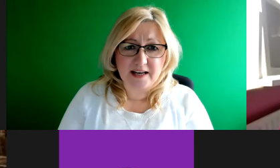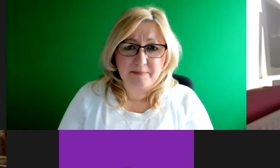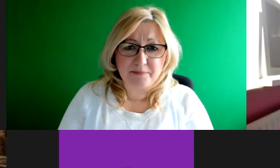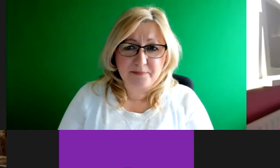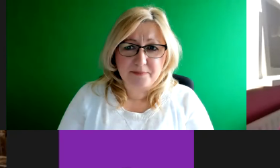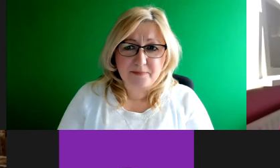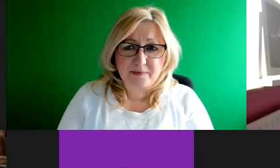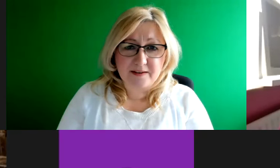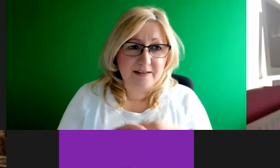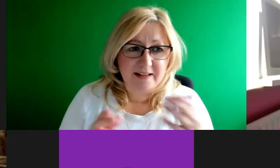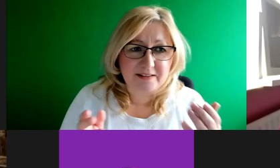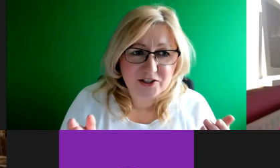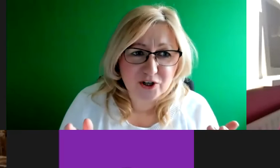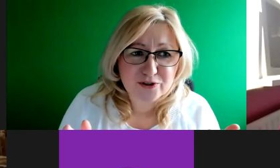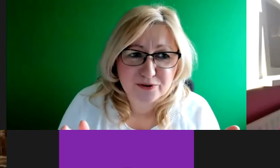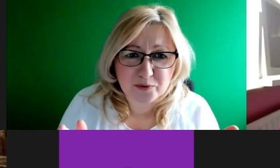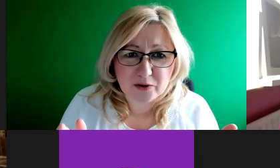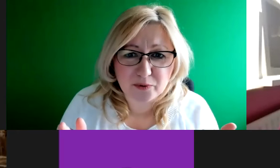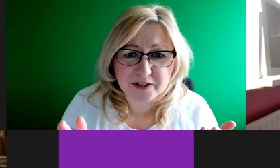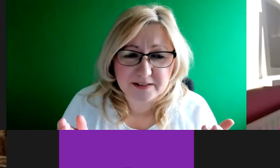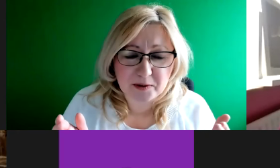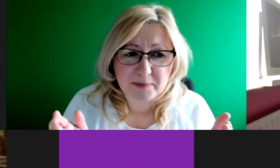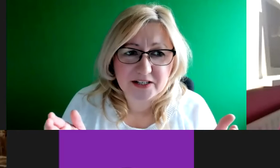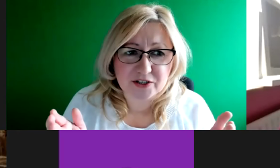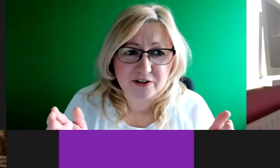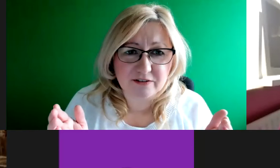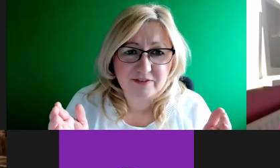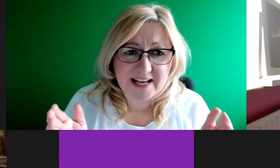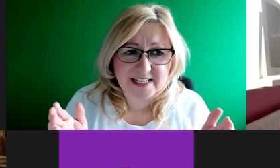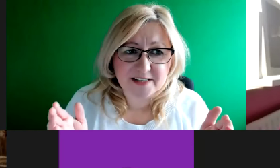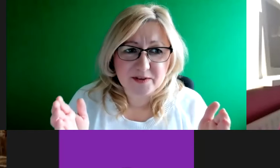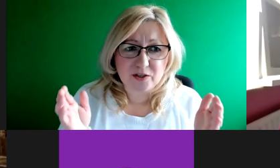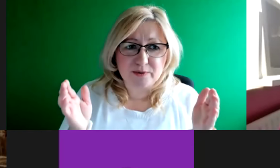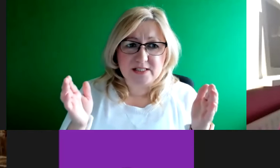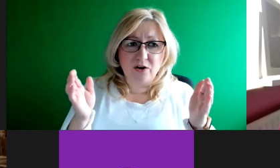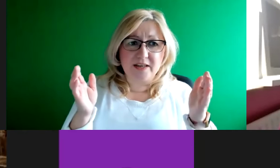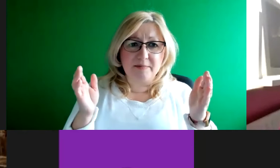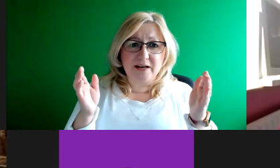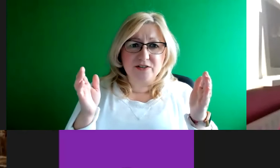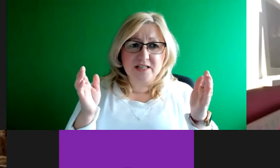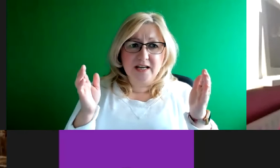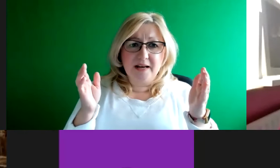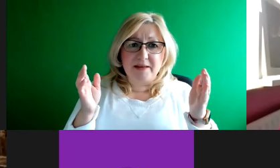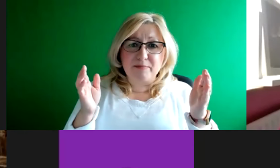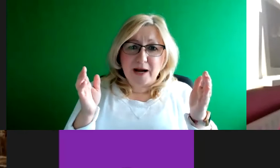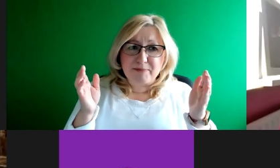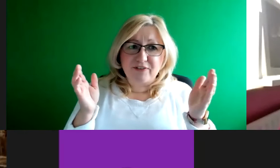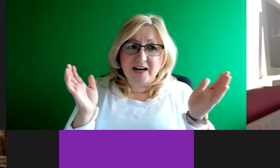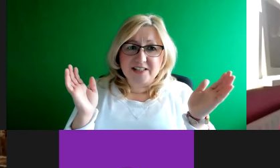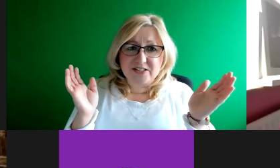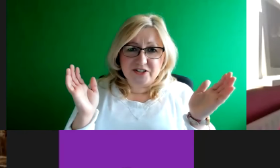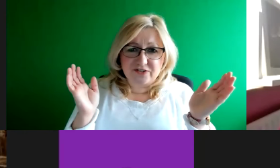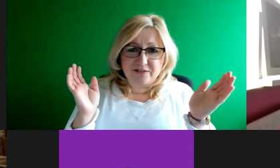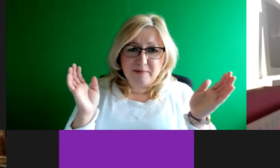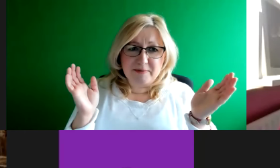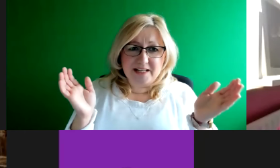like, I showed you in week 1, the picture of Eddie, who was talking about being prepped for